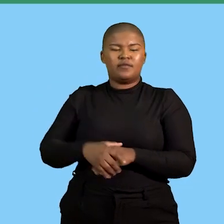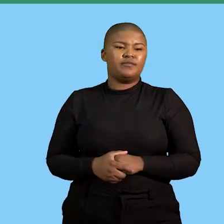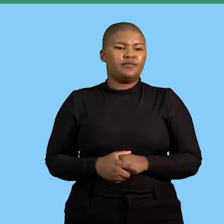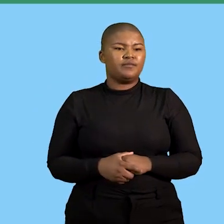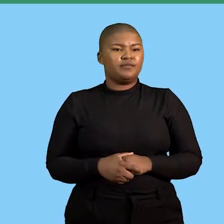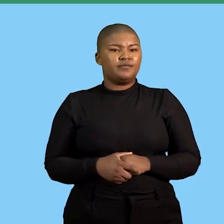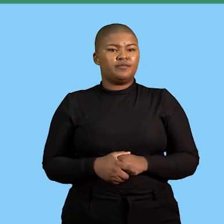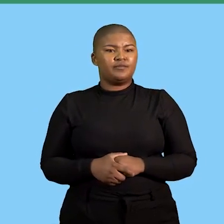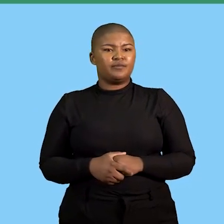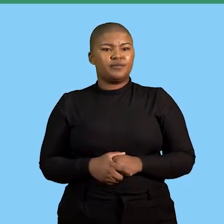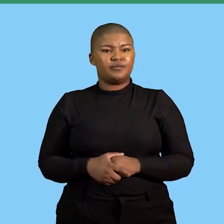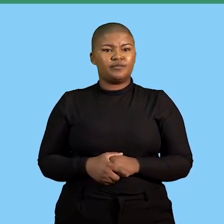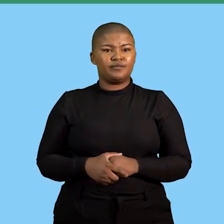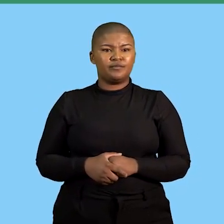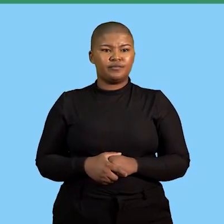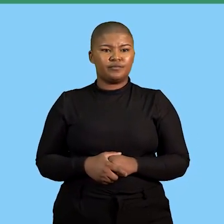Interpersonal,